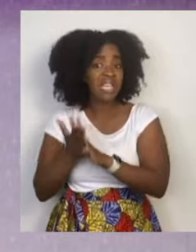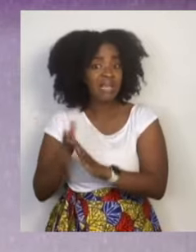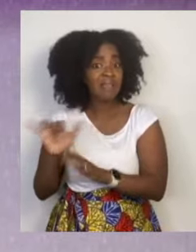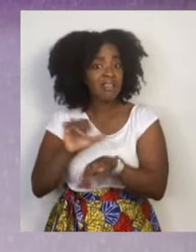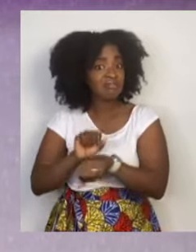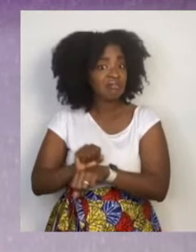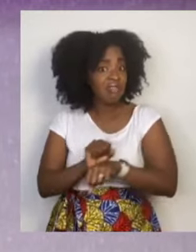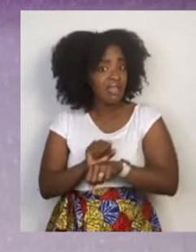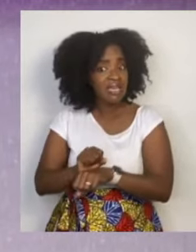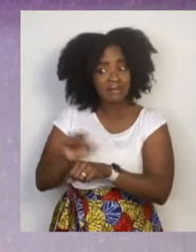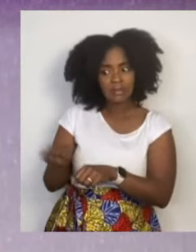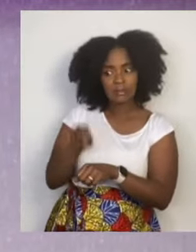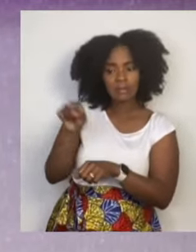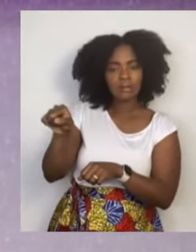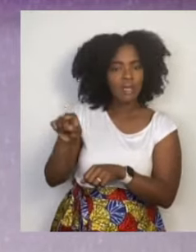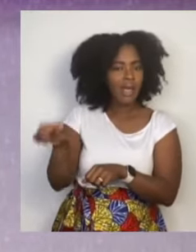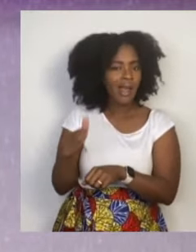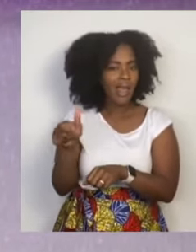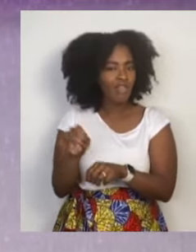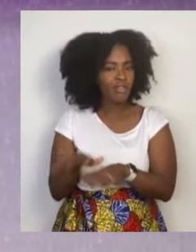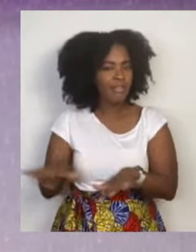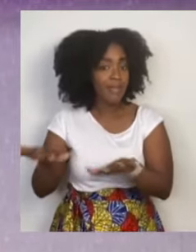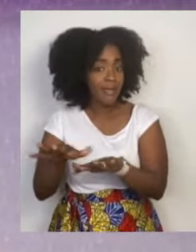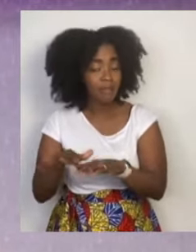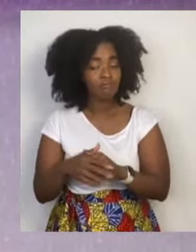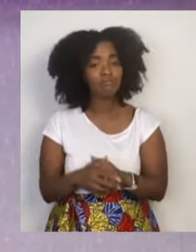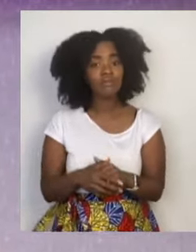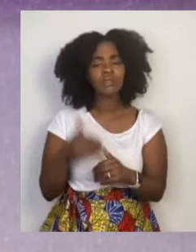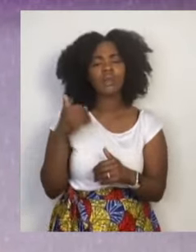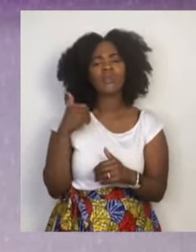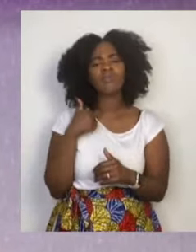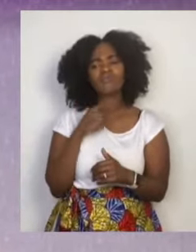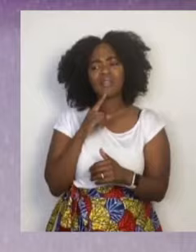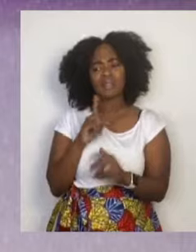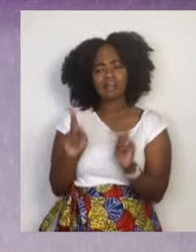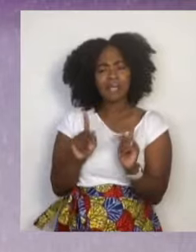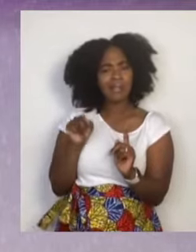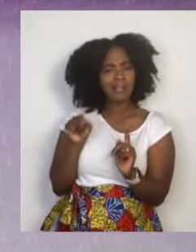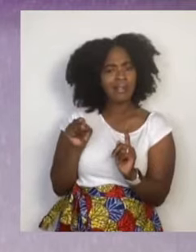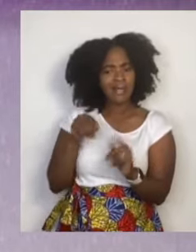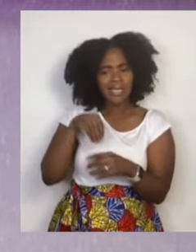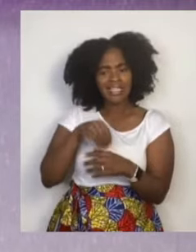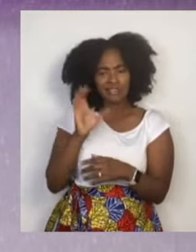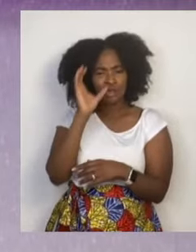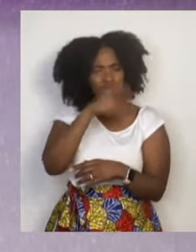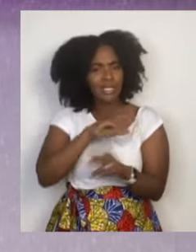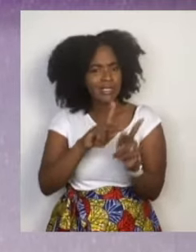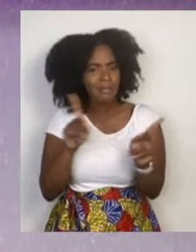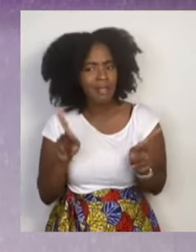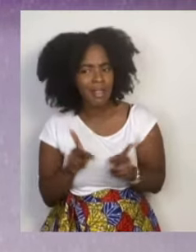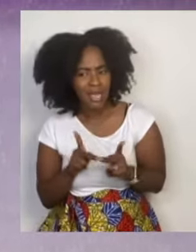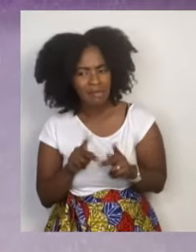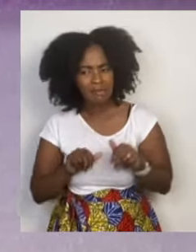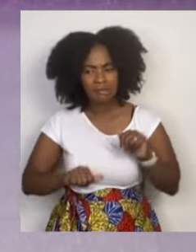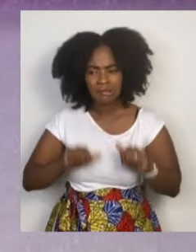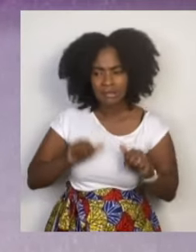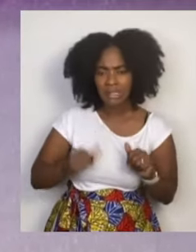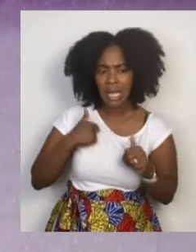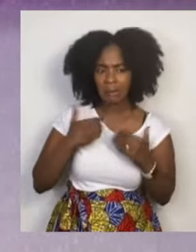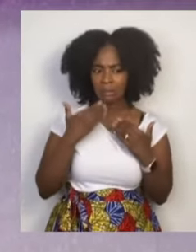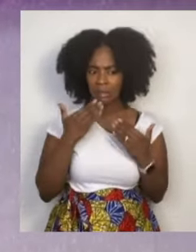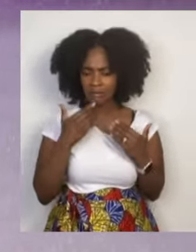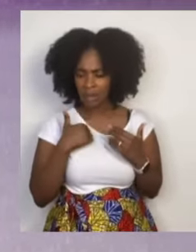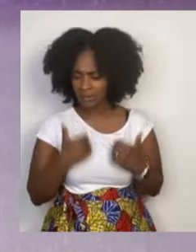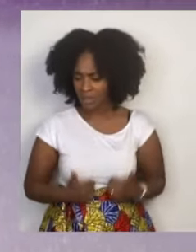this peculiar place where they are grateful that they survived, but looking and saying,